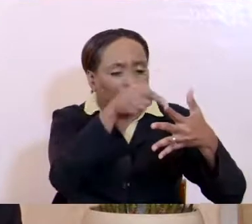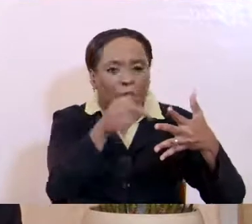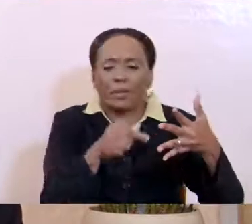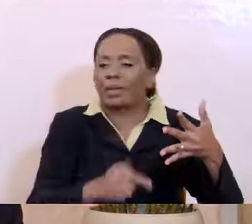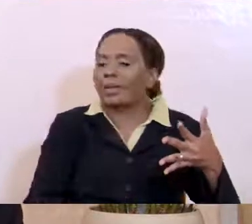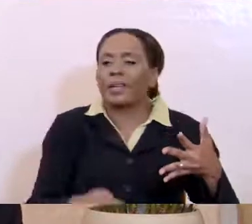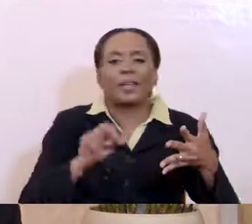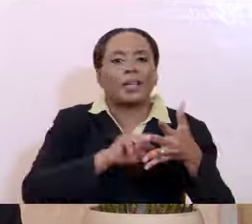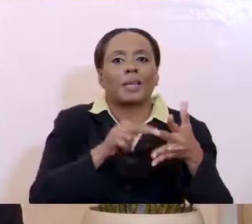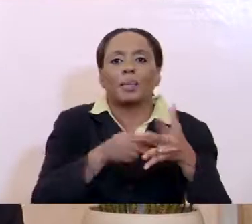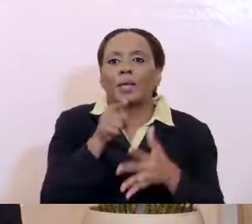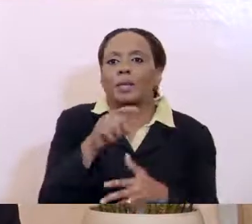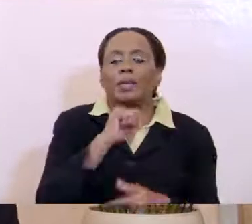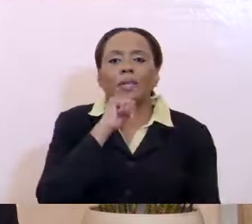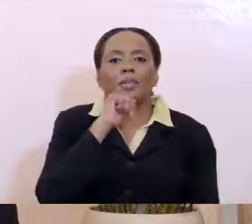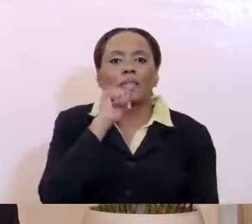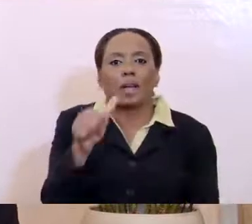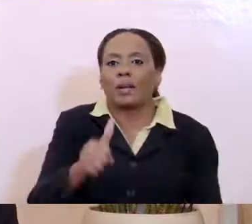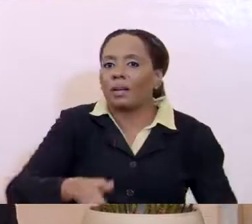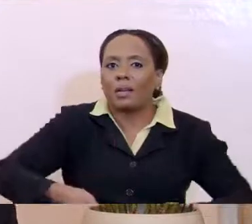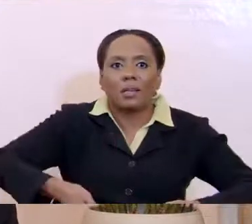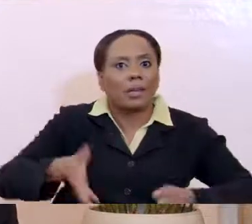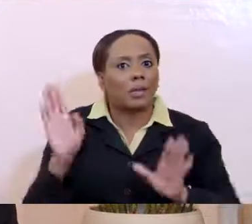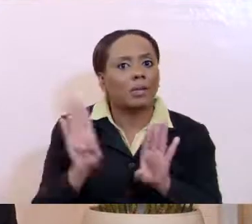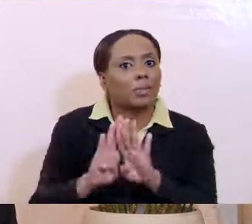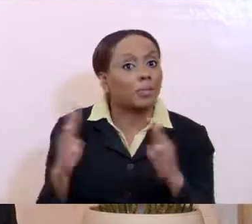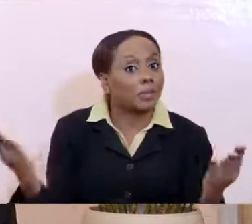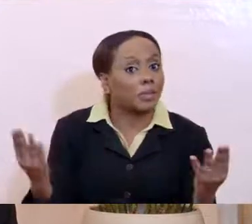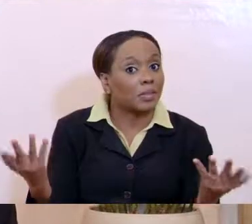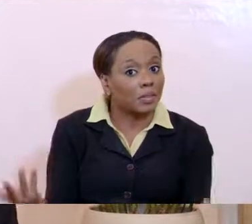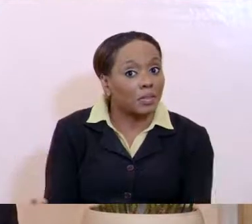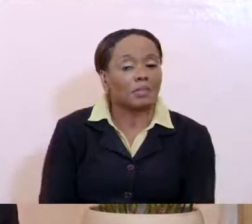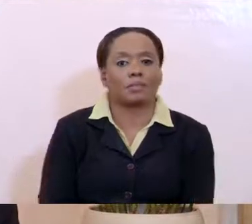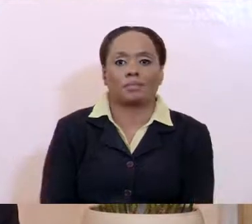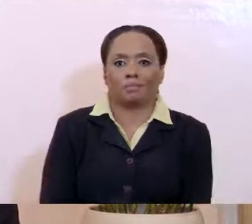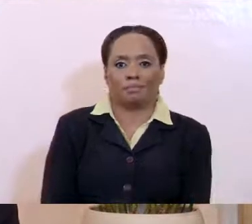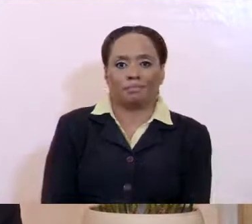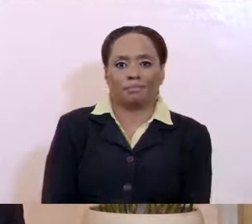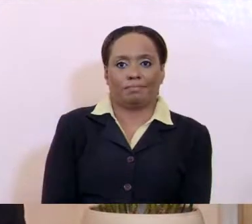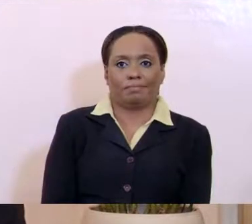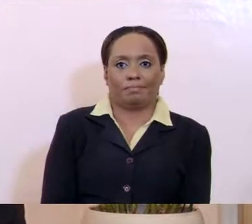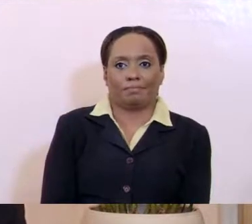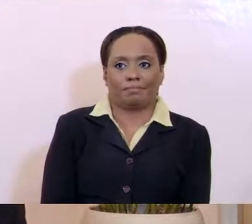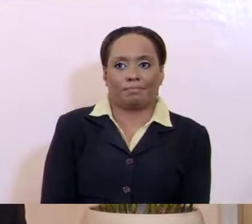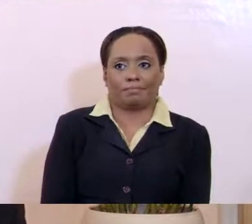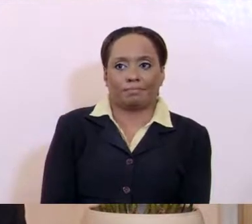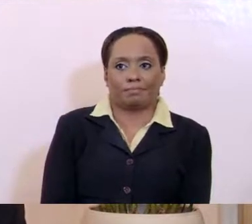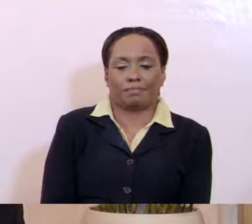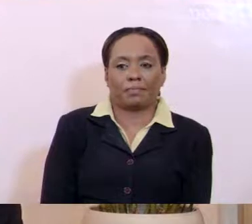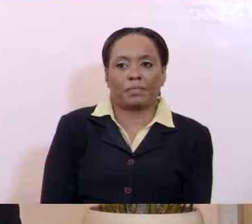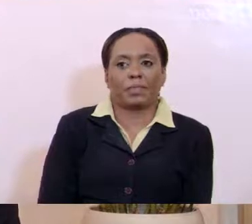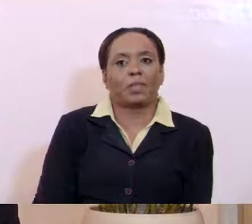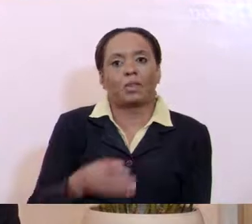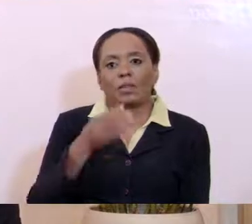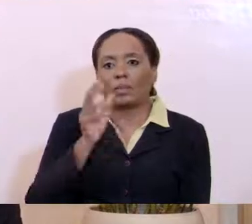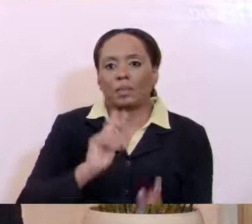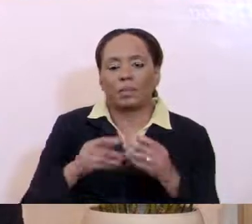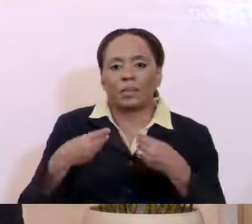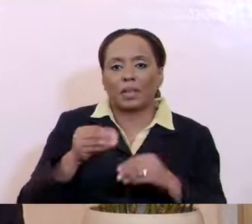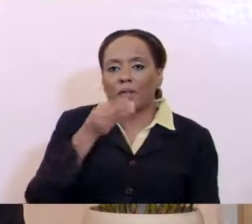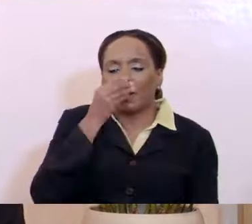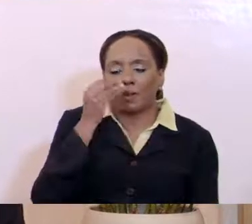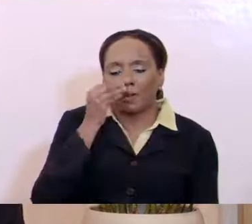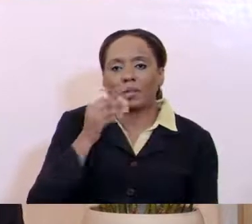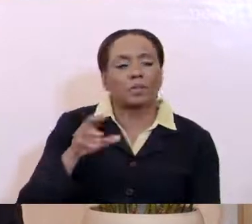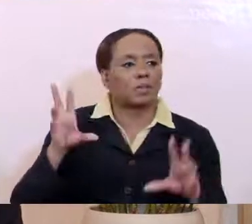are not allowed to open. So florists have written, are we going to be allowed to open? The answer is